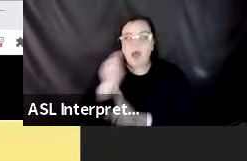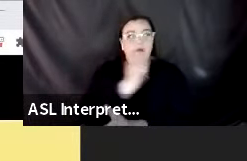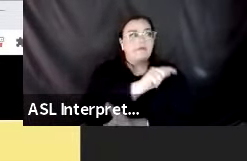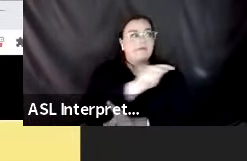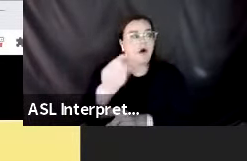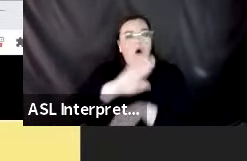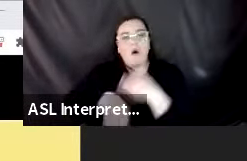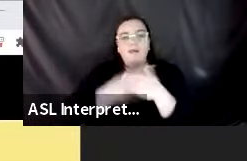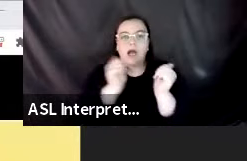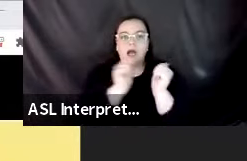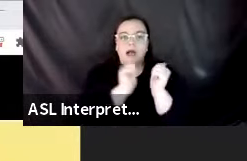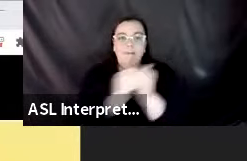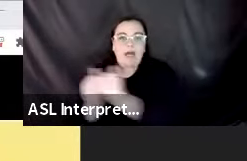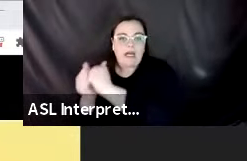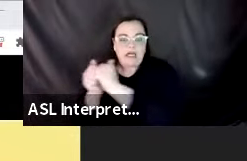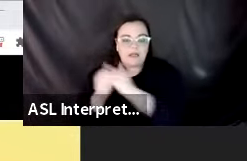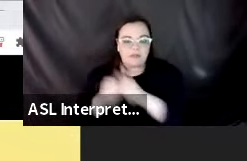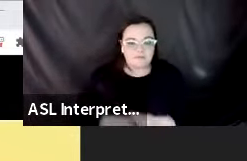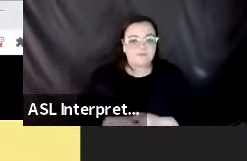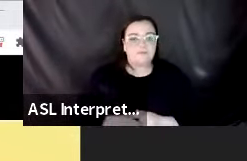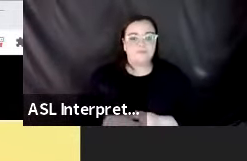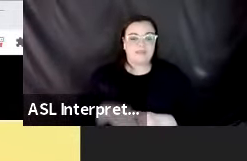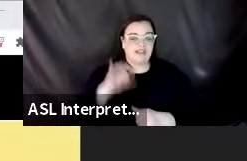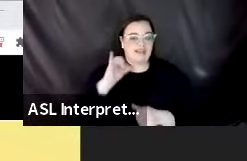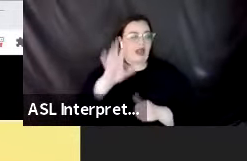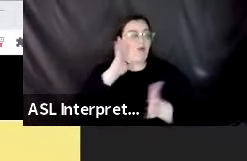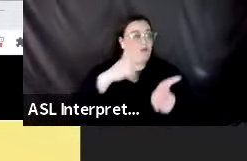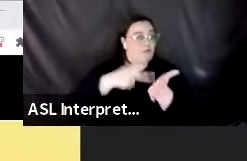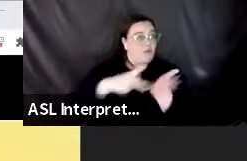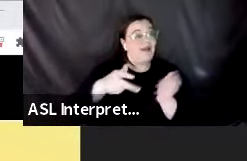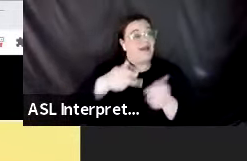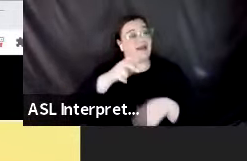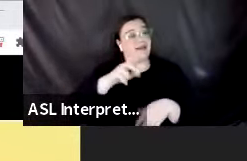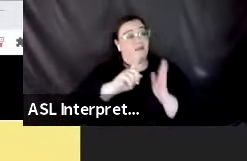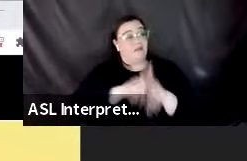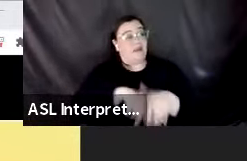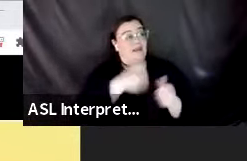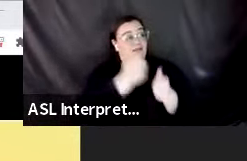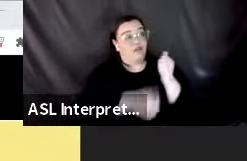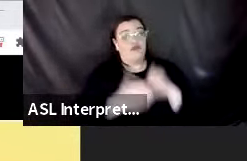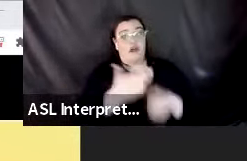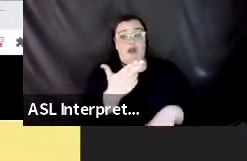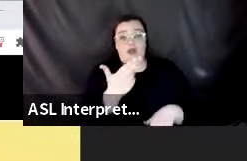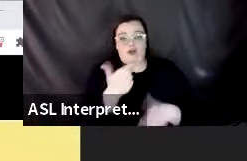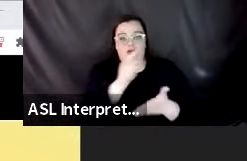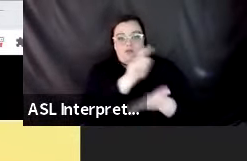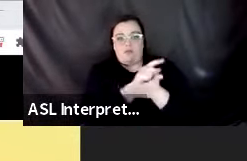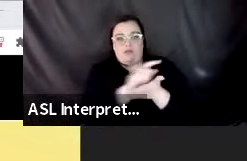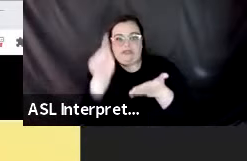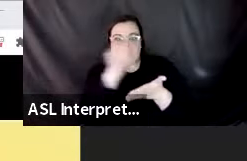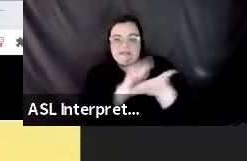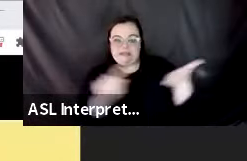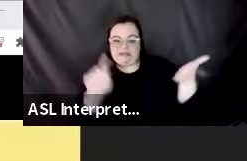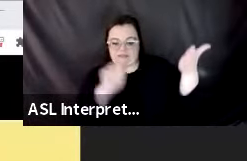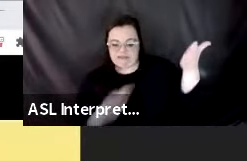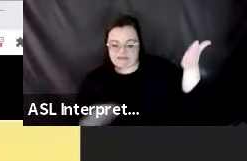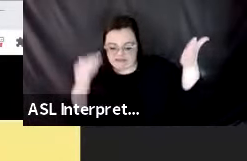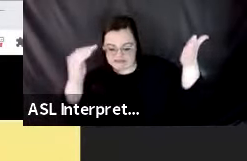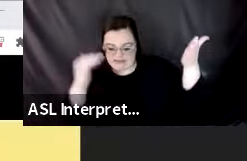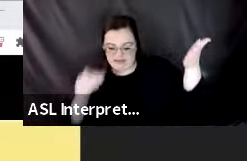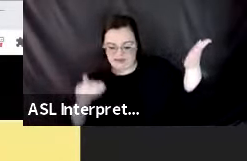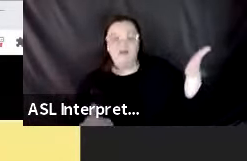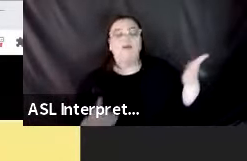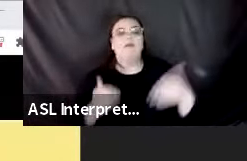each 13-week fixed cycle, which we'll look at in a second. But that payment can be applied to the use